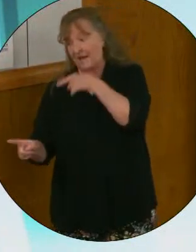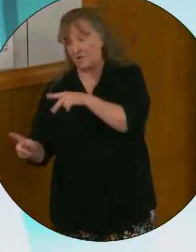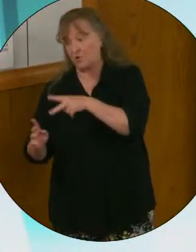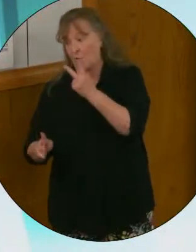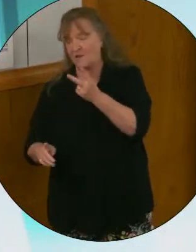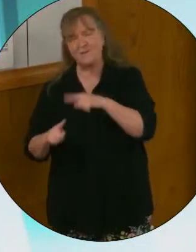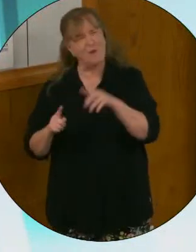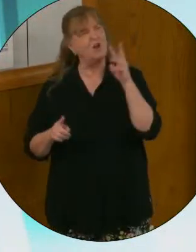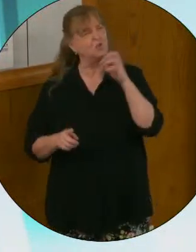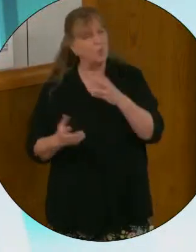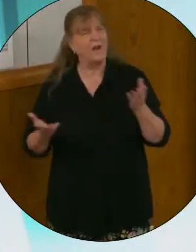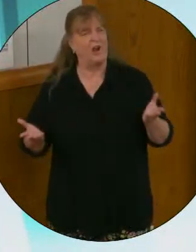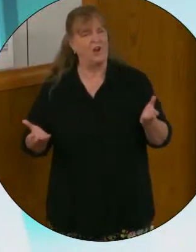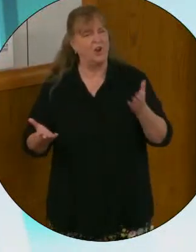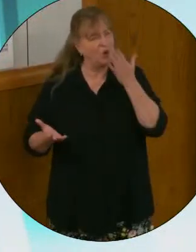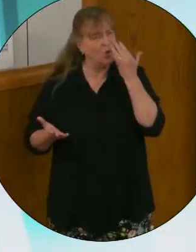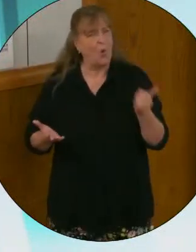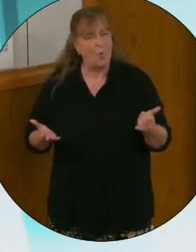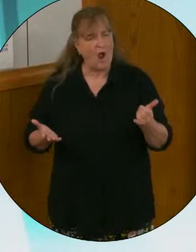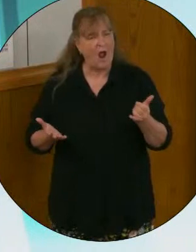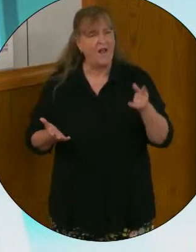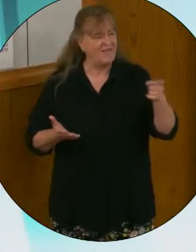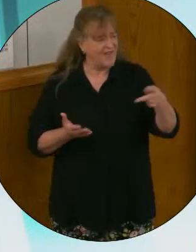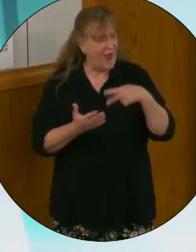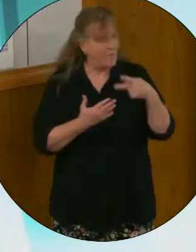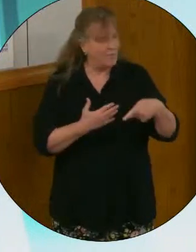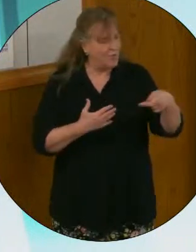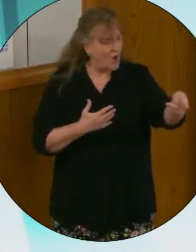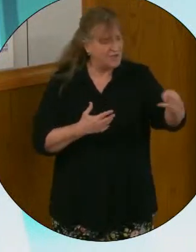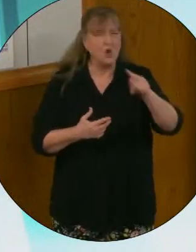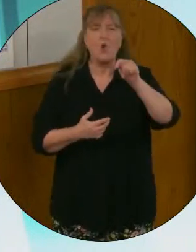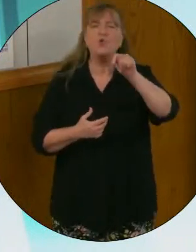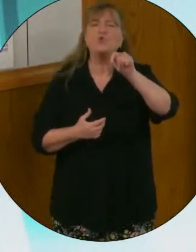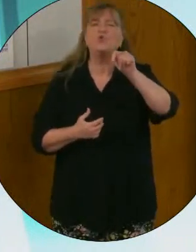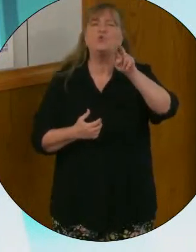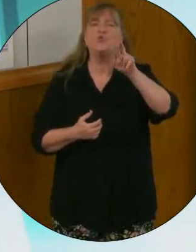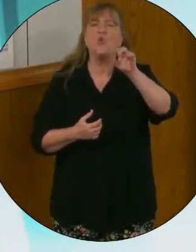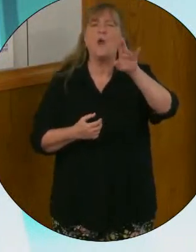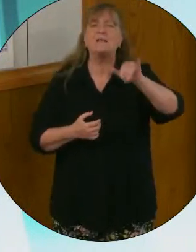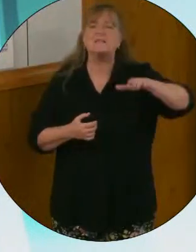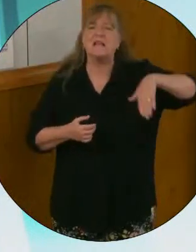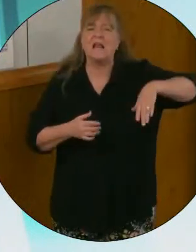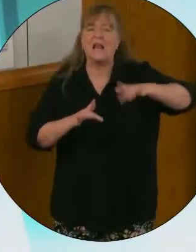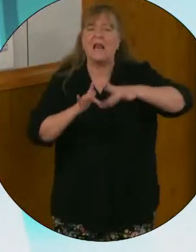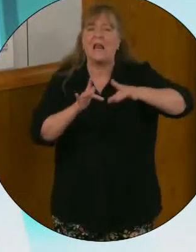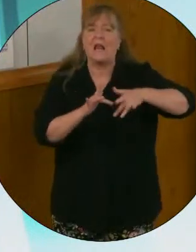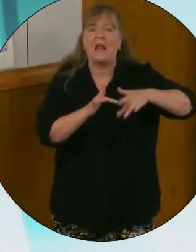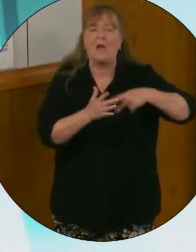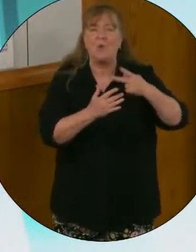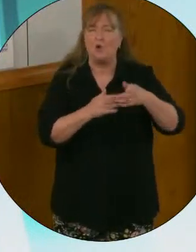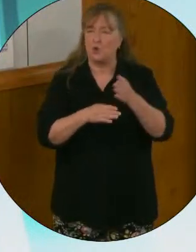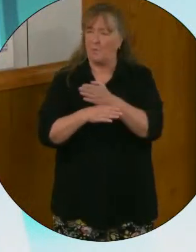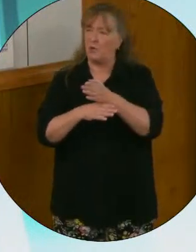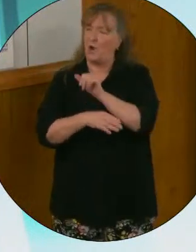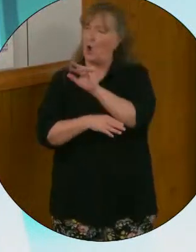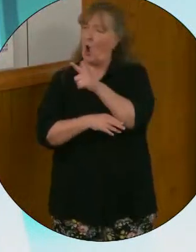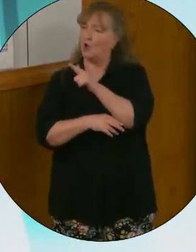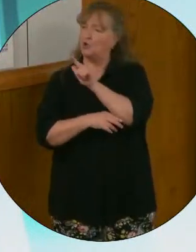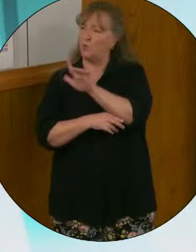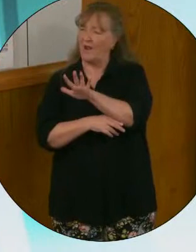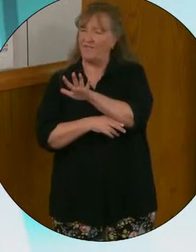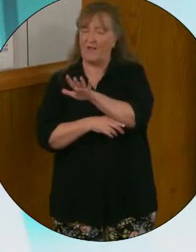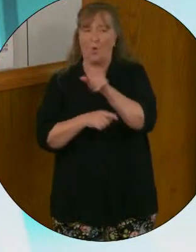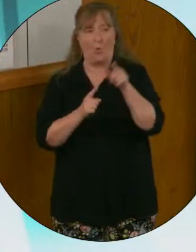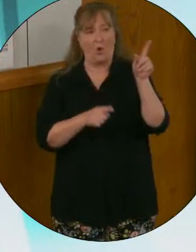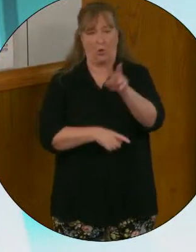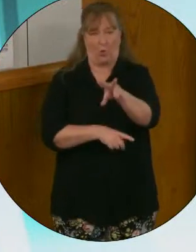But it's weird, because you know why? That program's a truancy program. So which means August 25th, when you guys